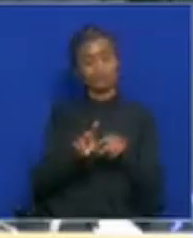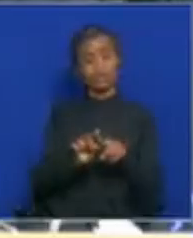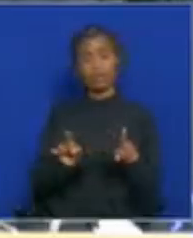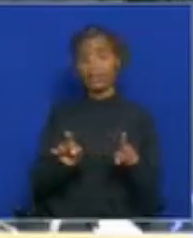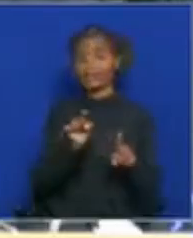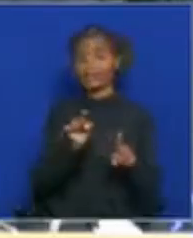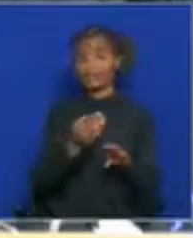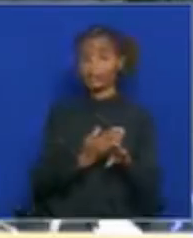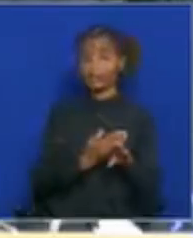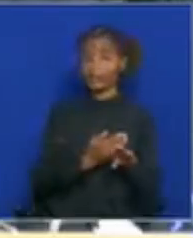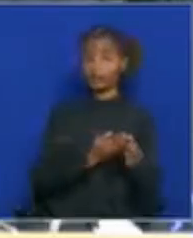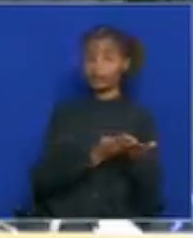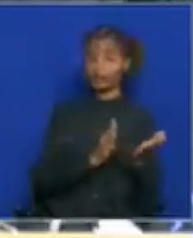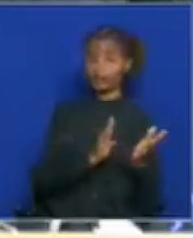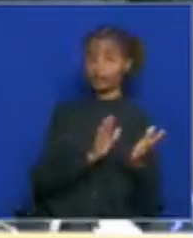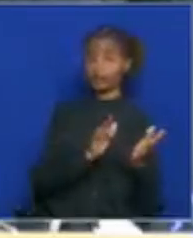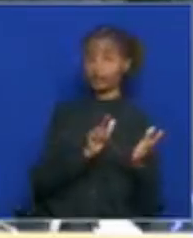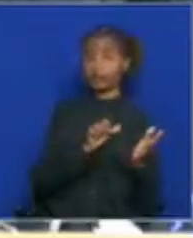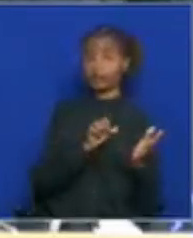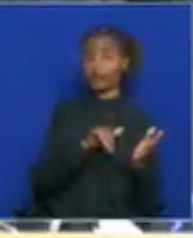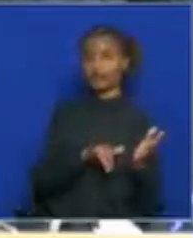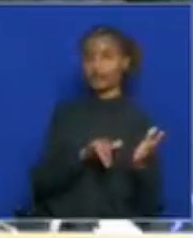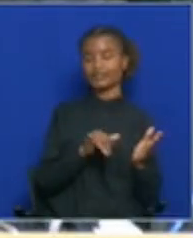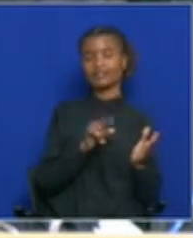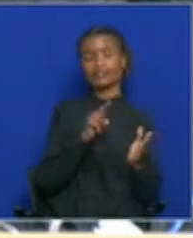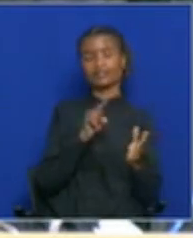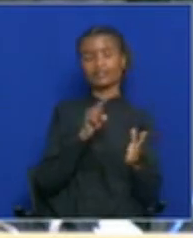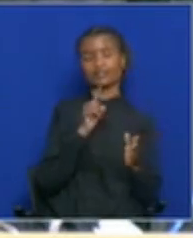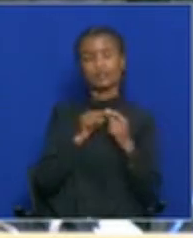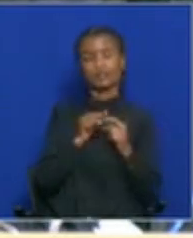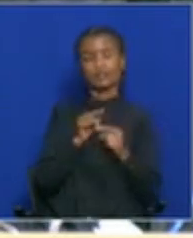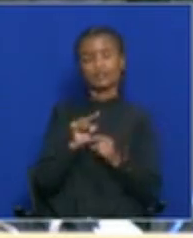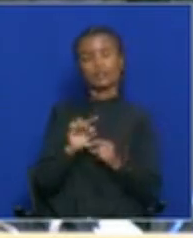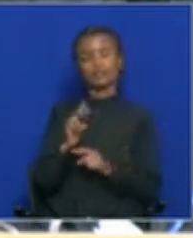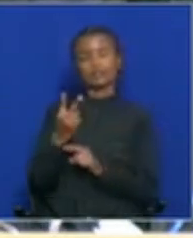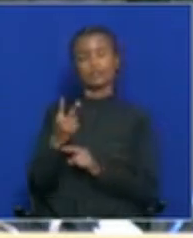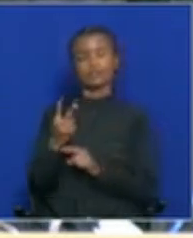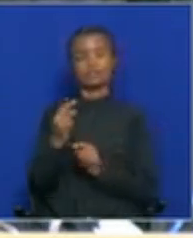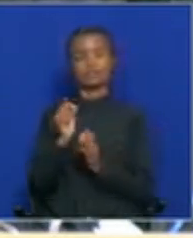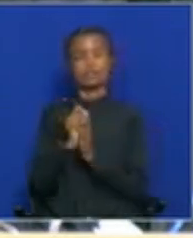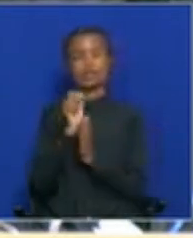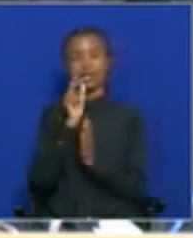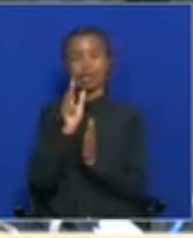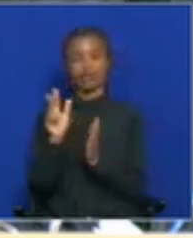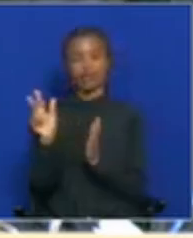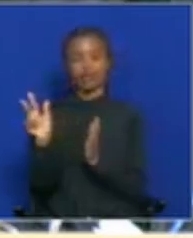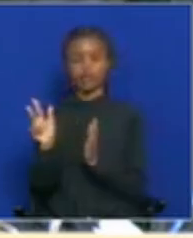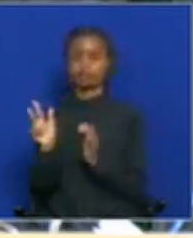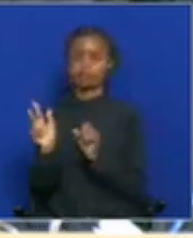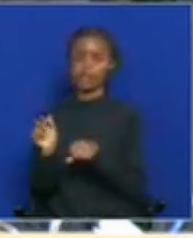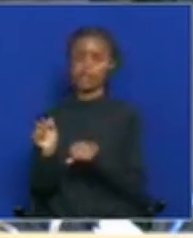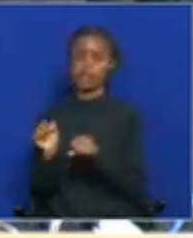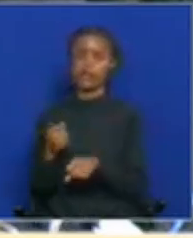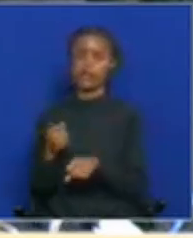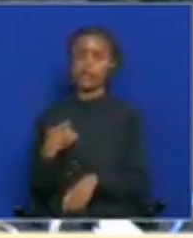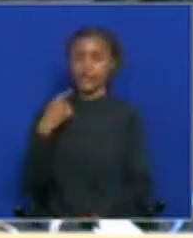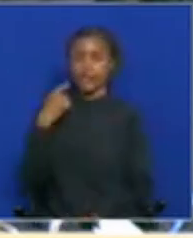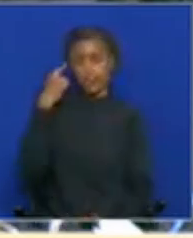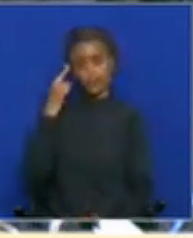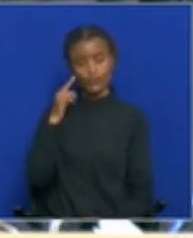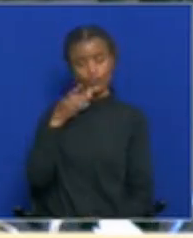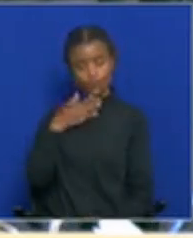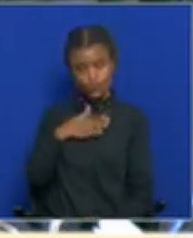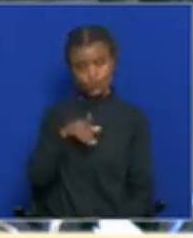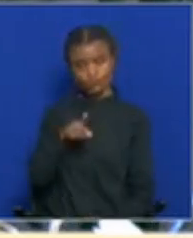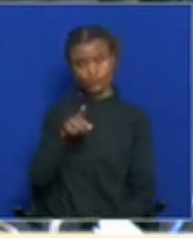separate affidavit. But, yeah, I had also thought I wanted to follow up on this. So